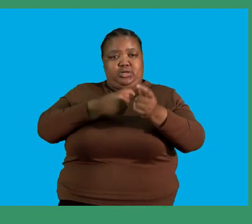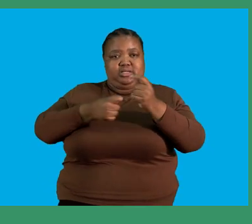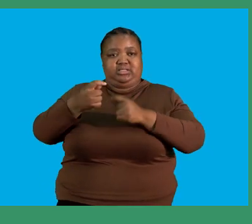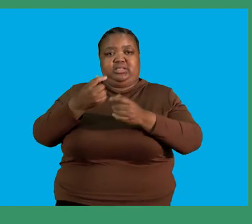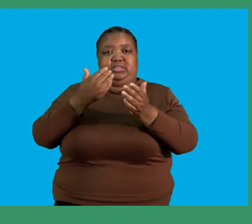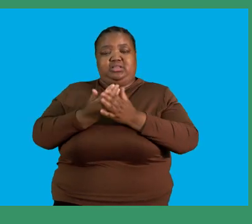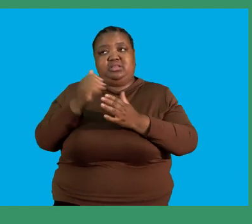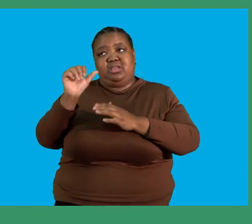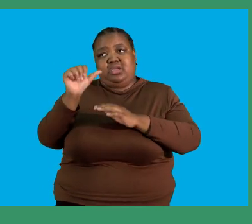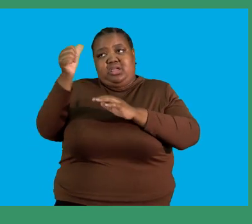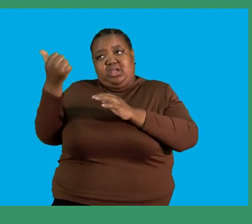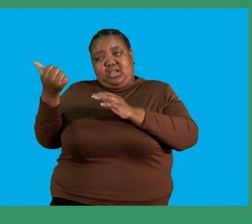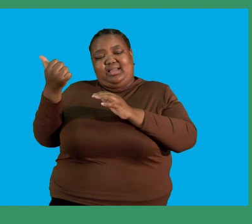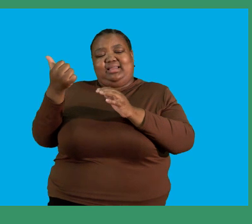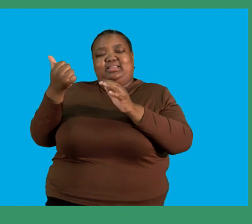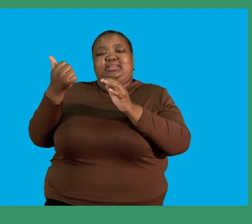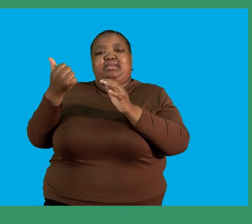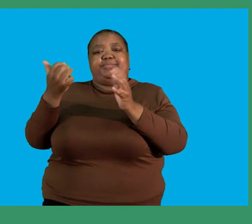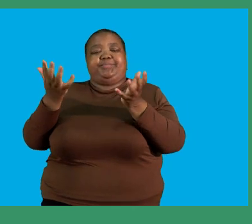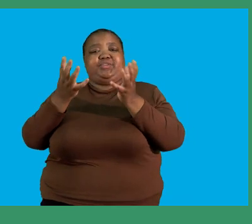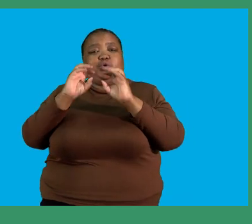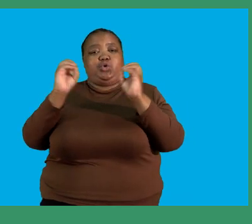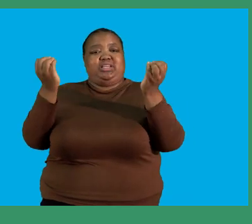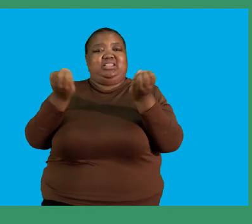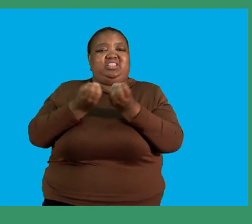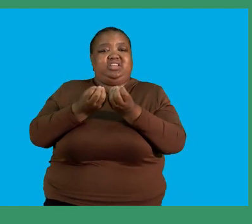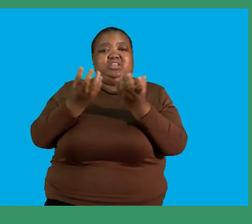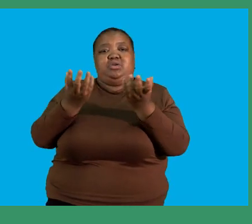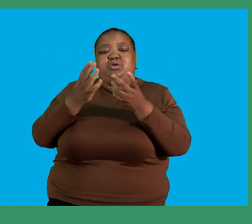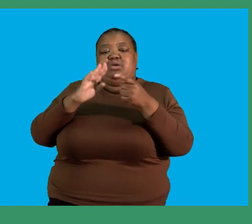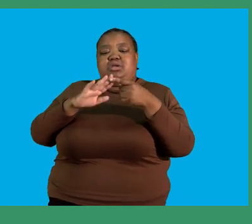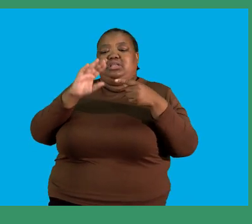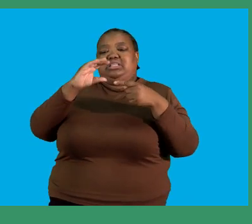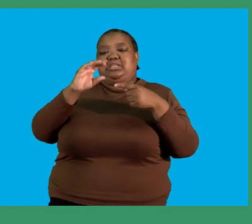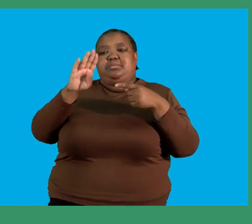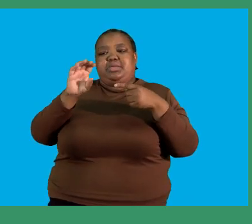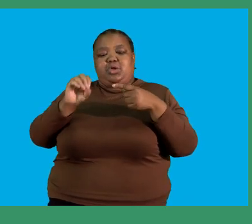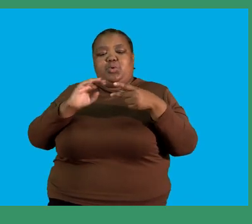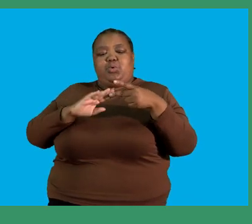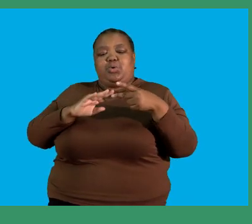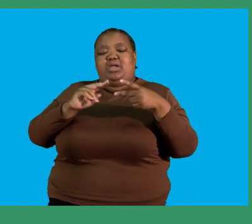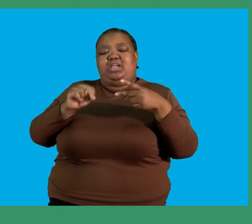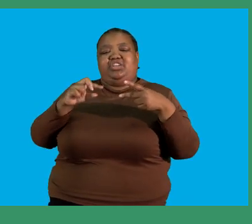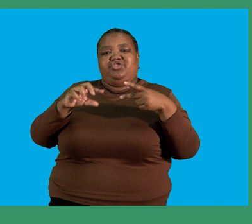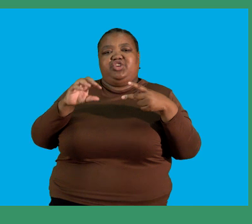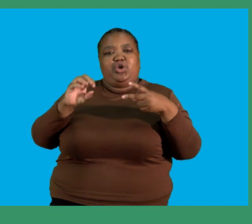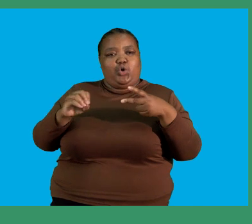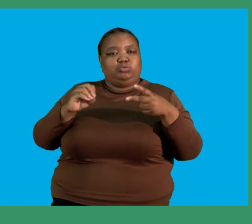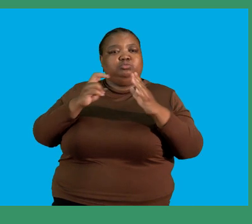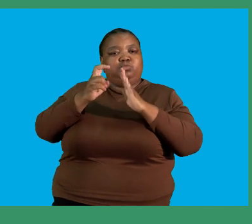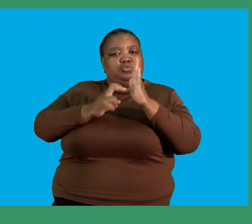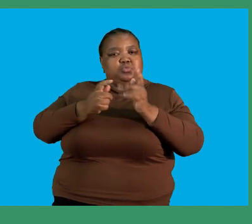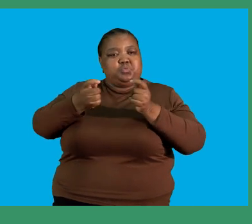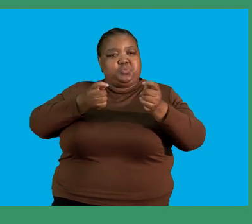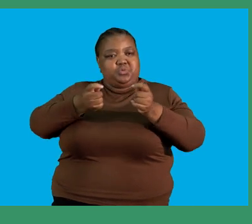other organizations or civil societies such as your CBOs, NGOs, regulators,